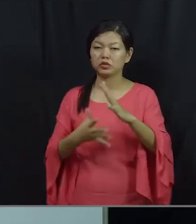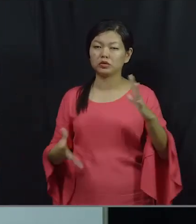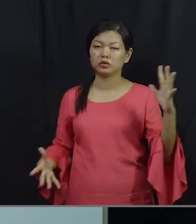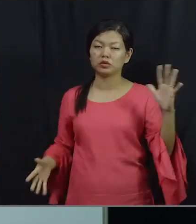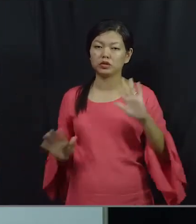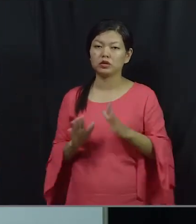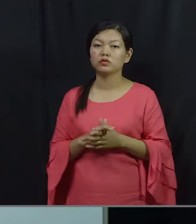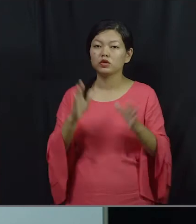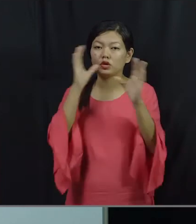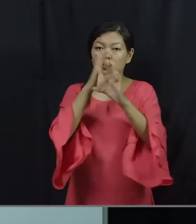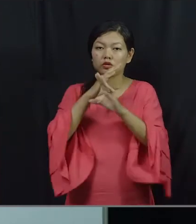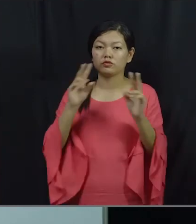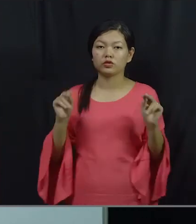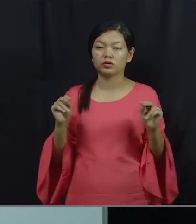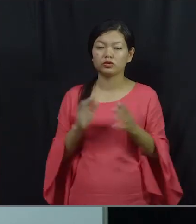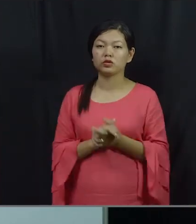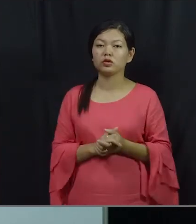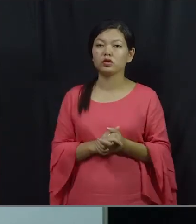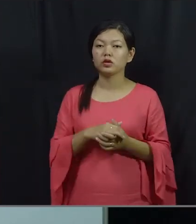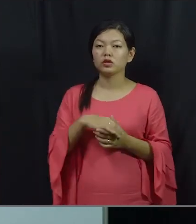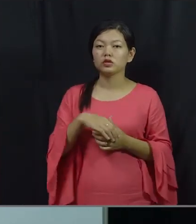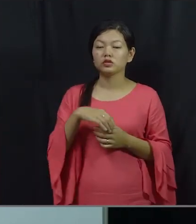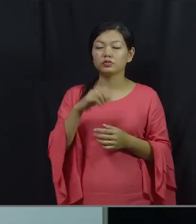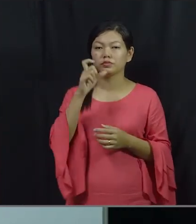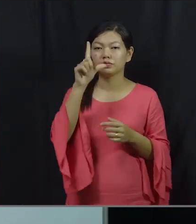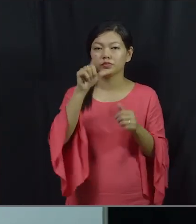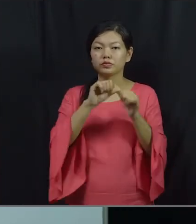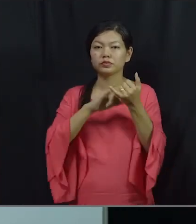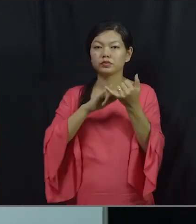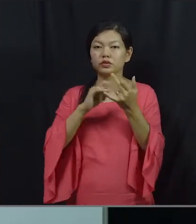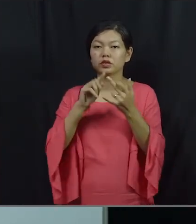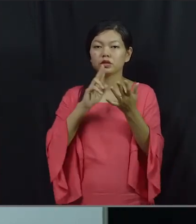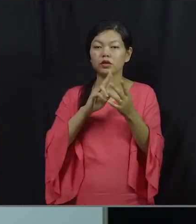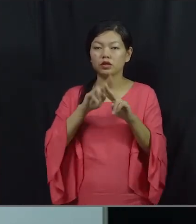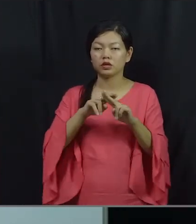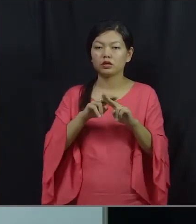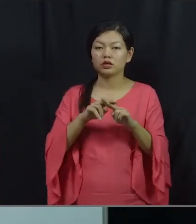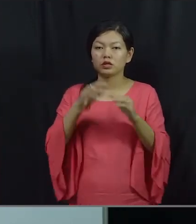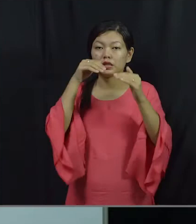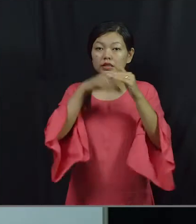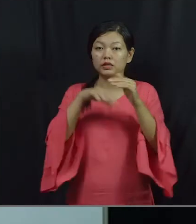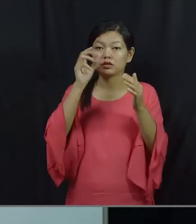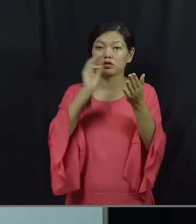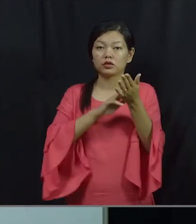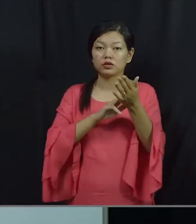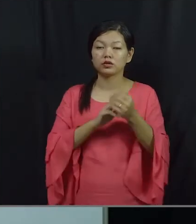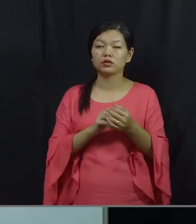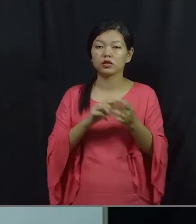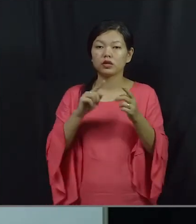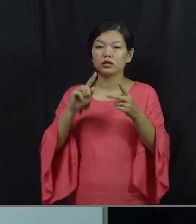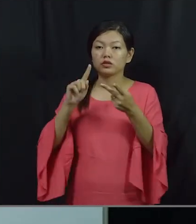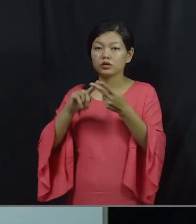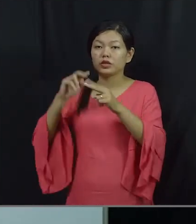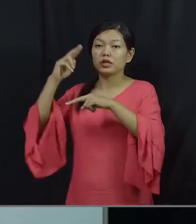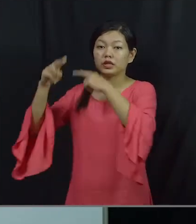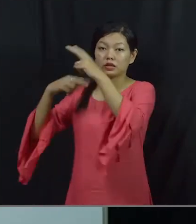business activities can be divided into industry and commerce. So industry means converting raw materials into